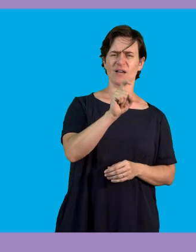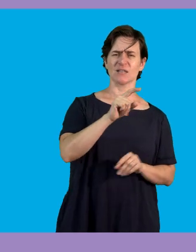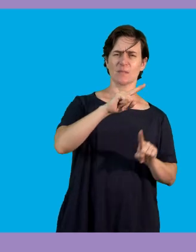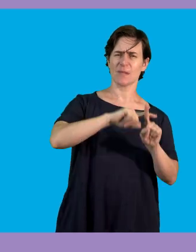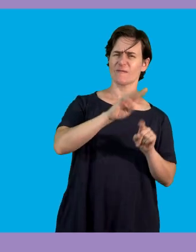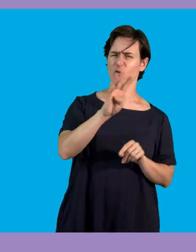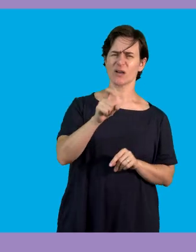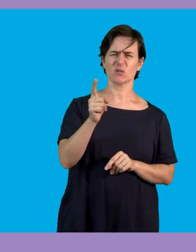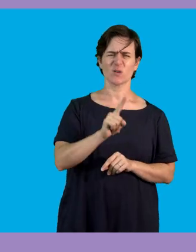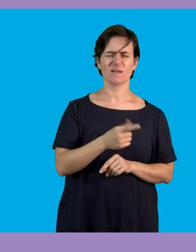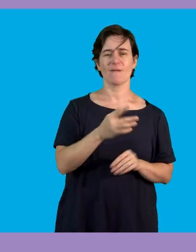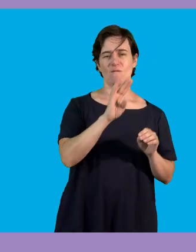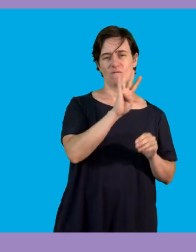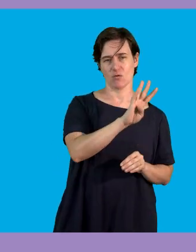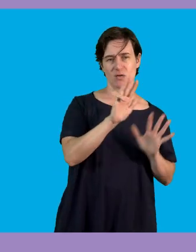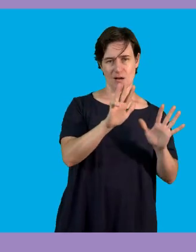is 49.